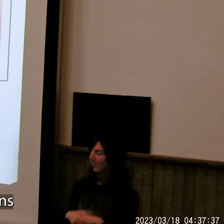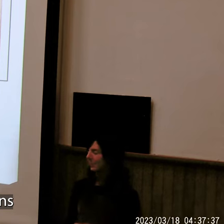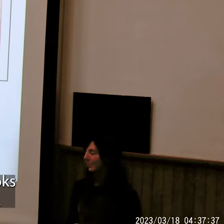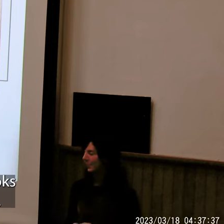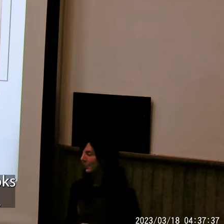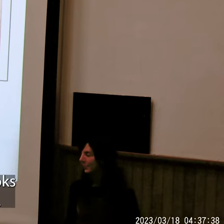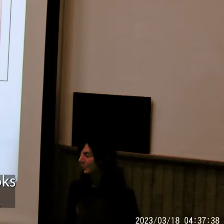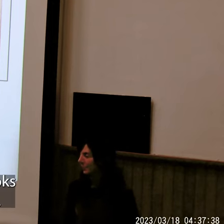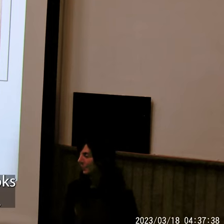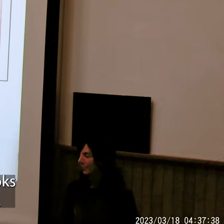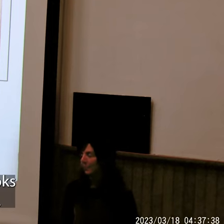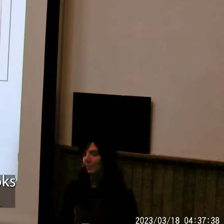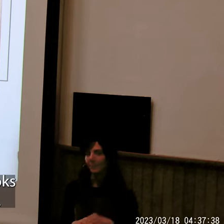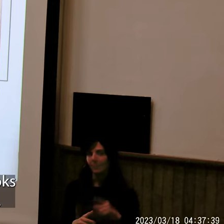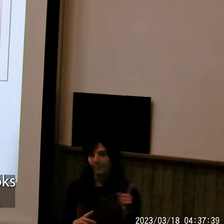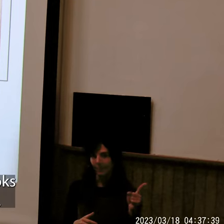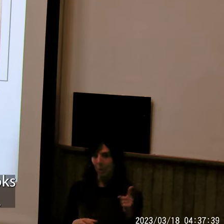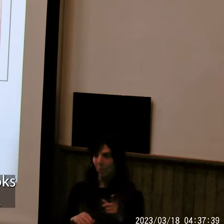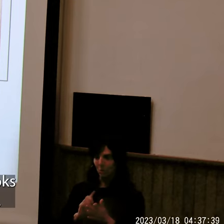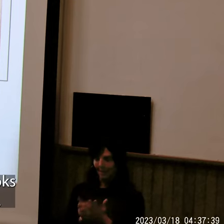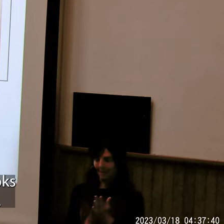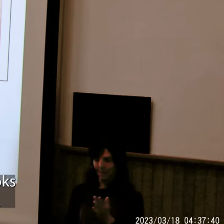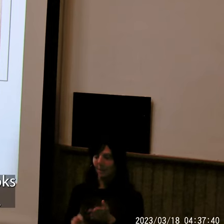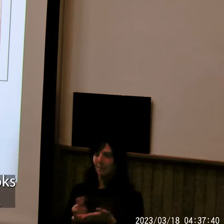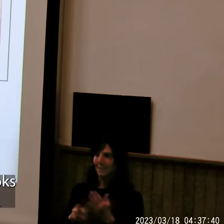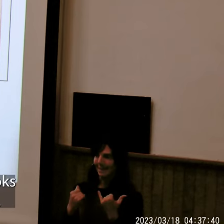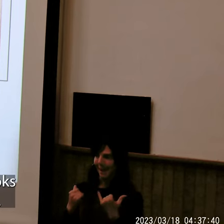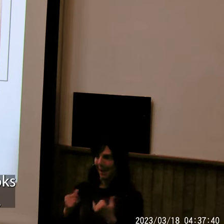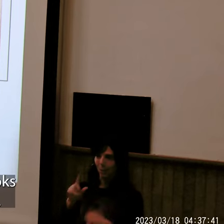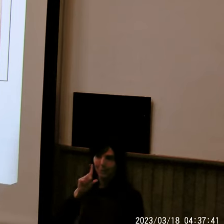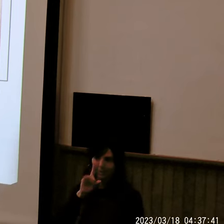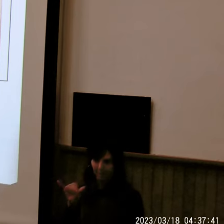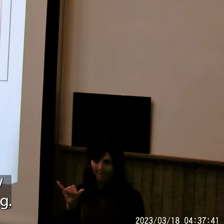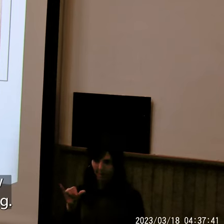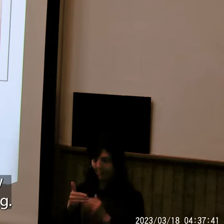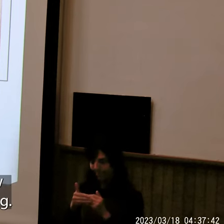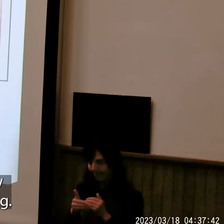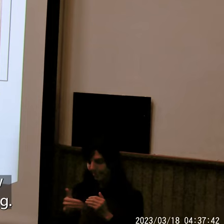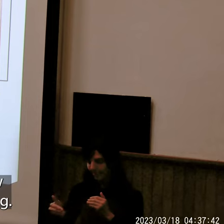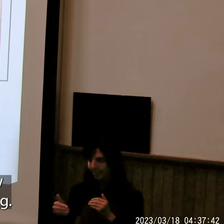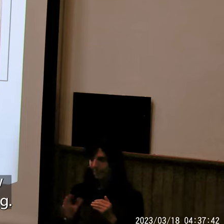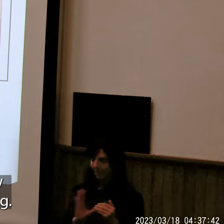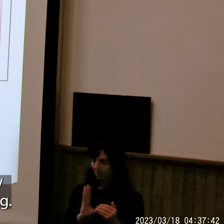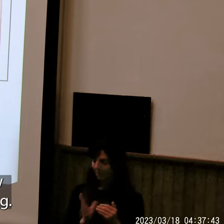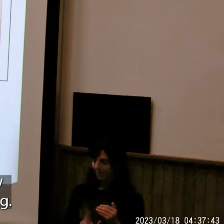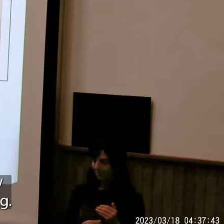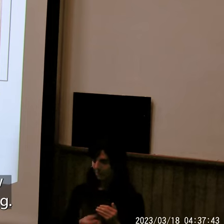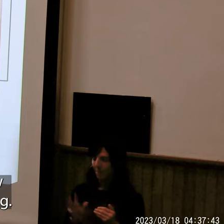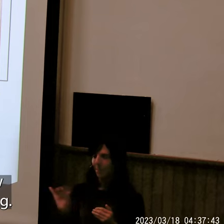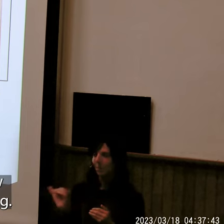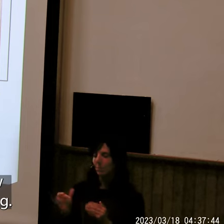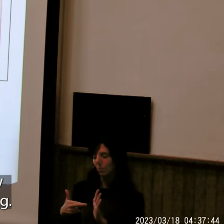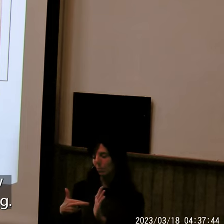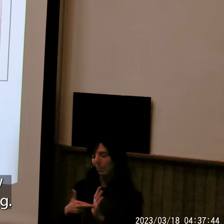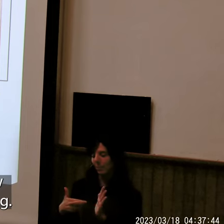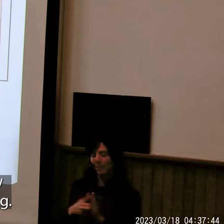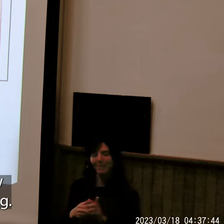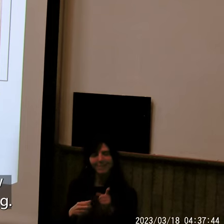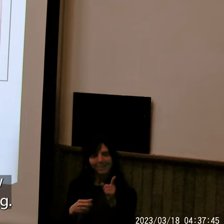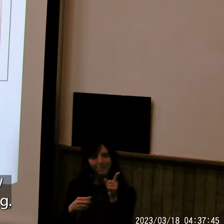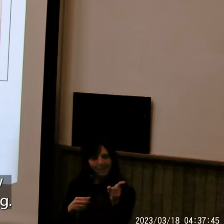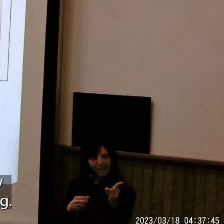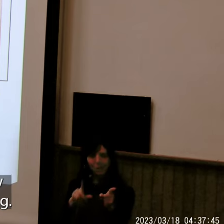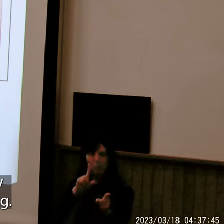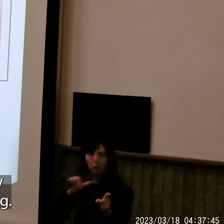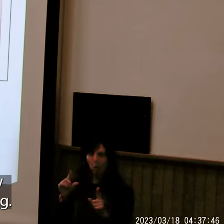The character that a player designs for Cassio represents what she looks like now, later in her transition, but it also represents somehow what she has looked like